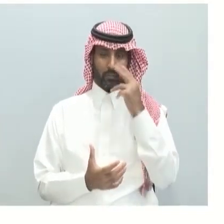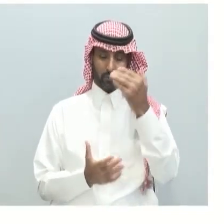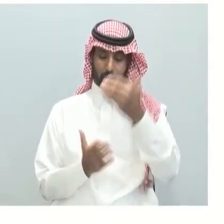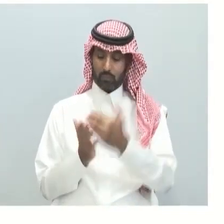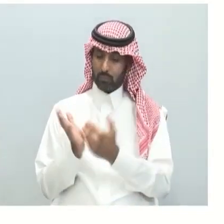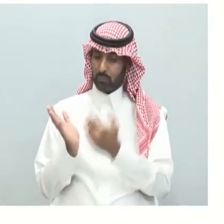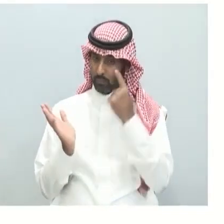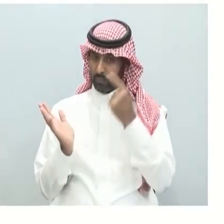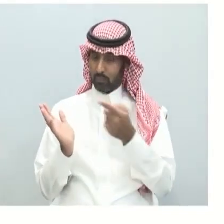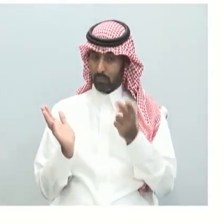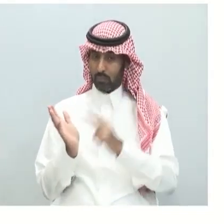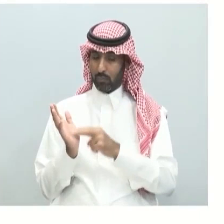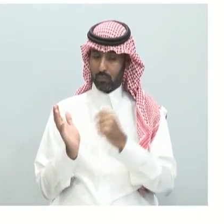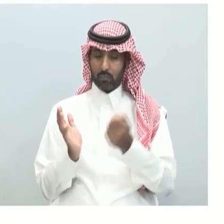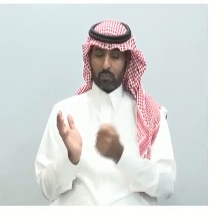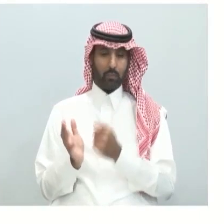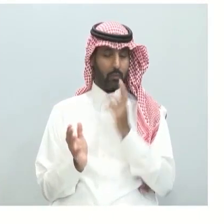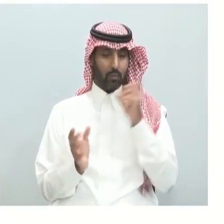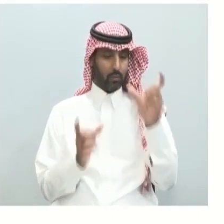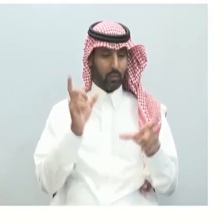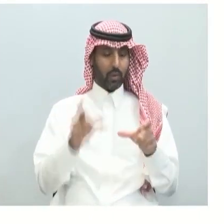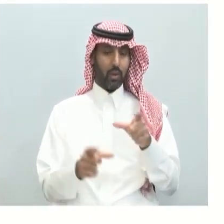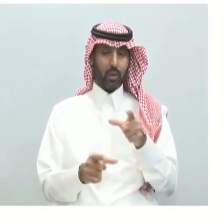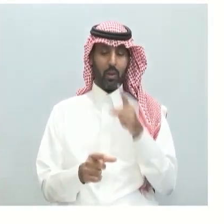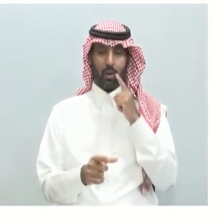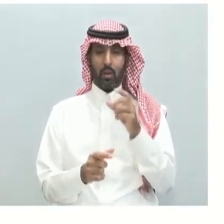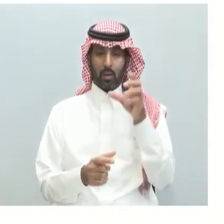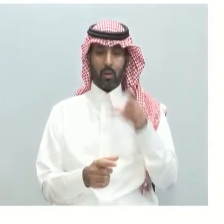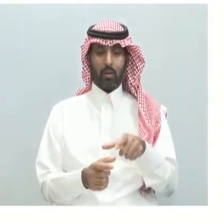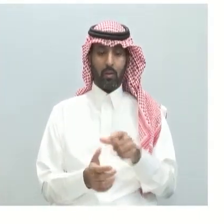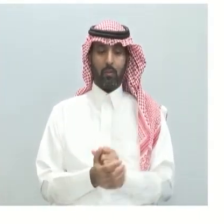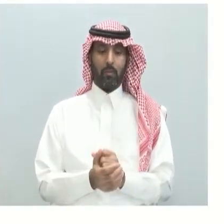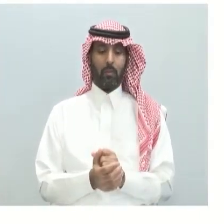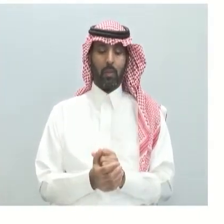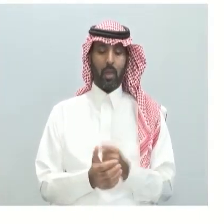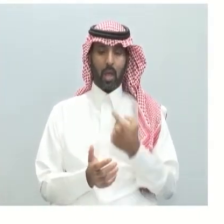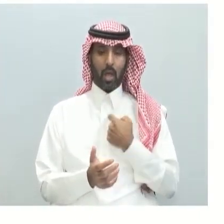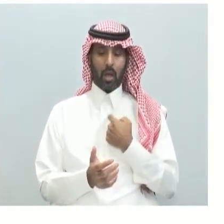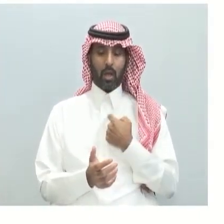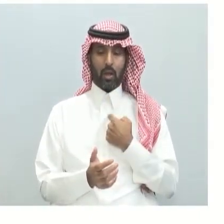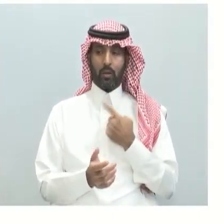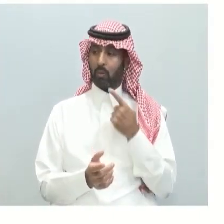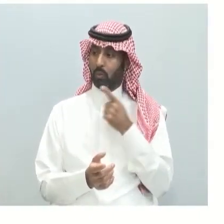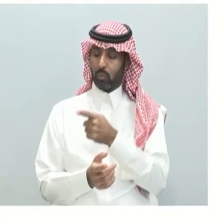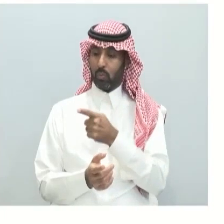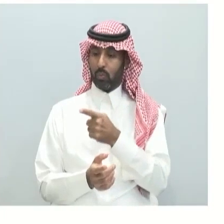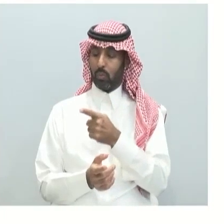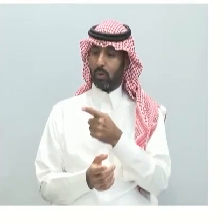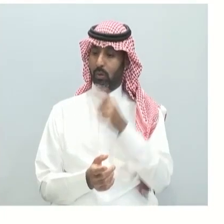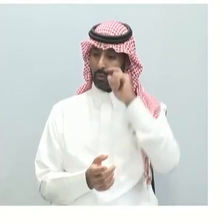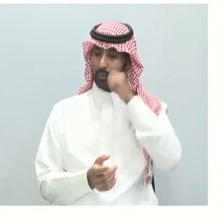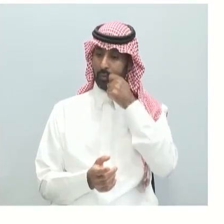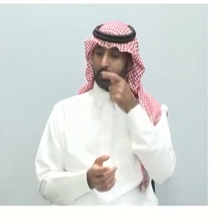essay again and write which person is used in each paragraph. I, you, he, or